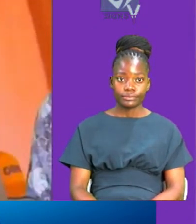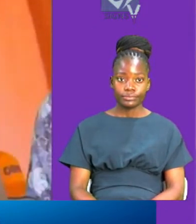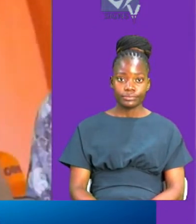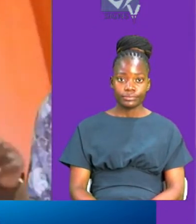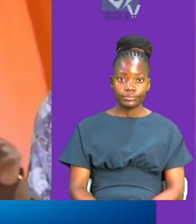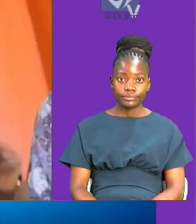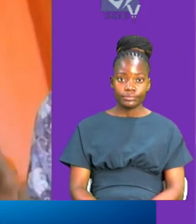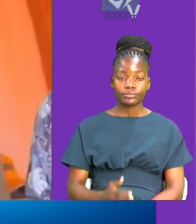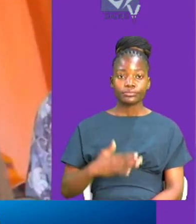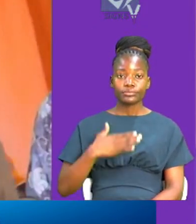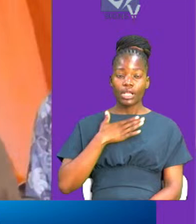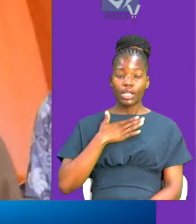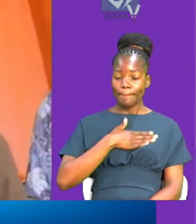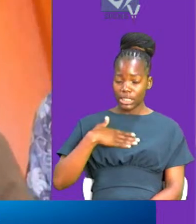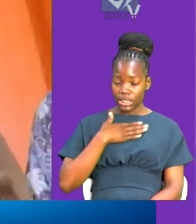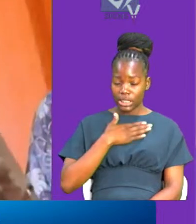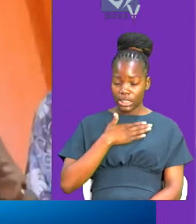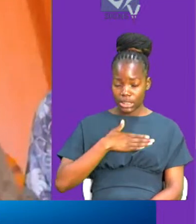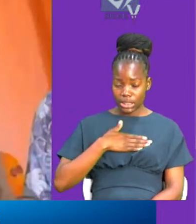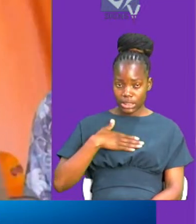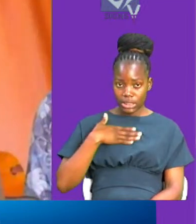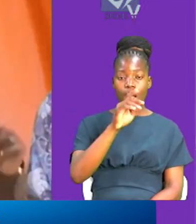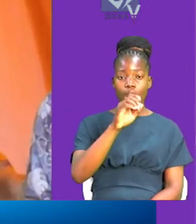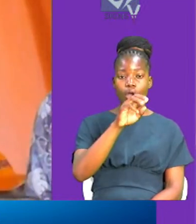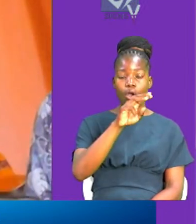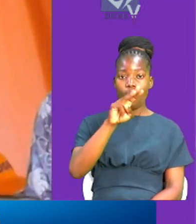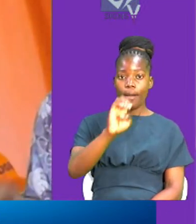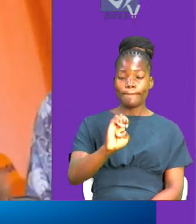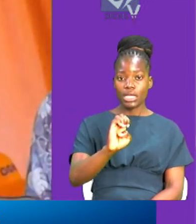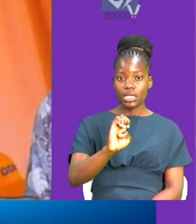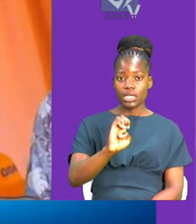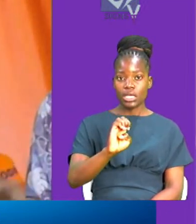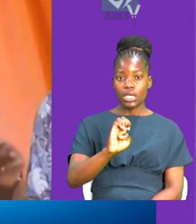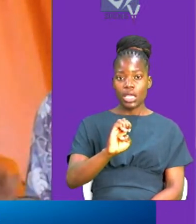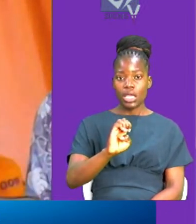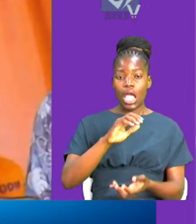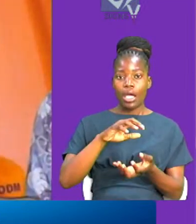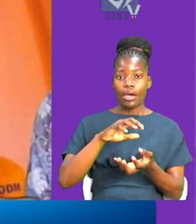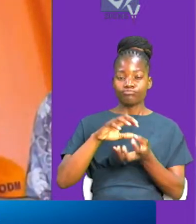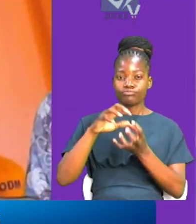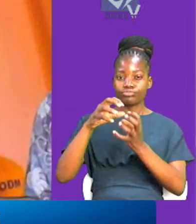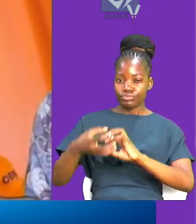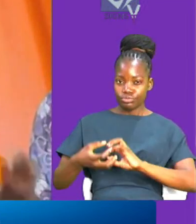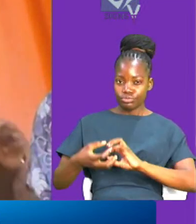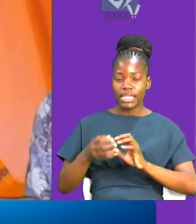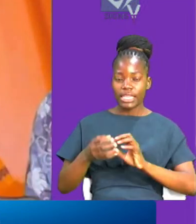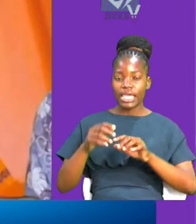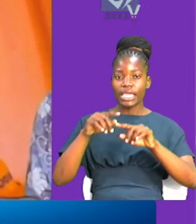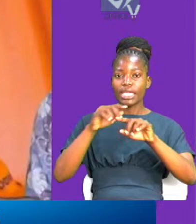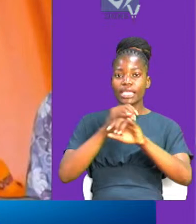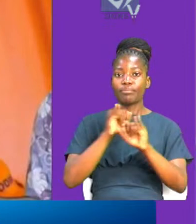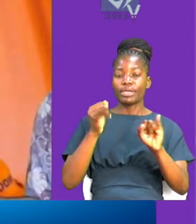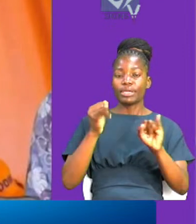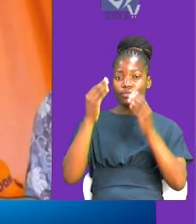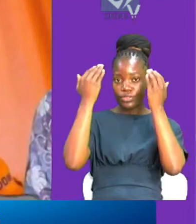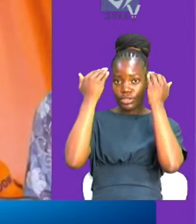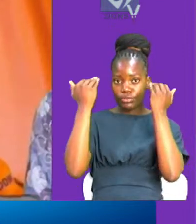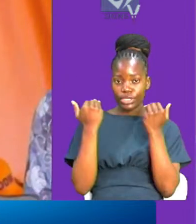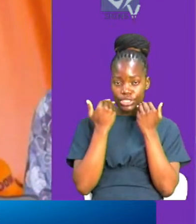Please, Madam Martha Koome, don't compromise the independence of the judiciary by going to bed with the